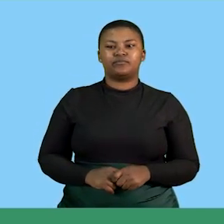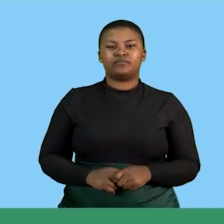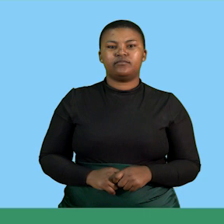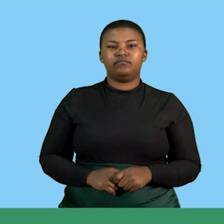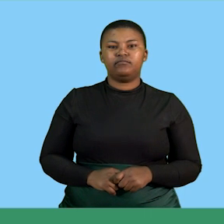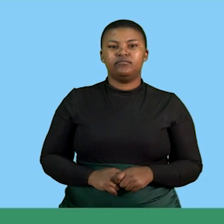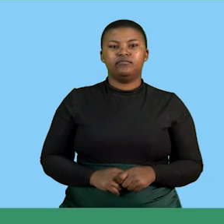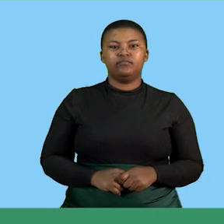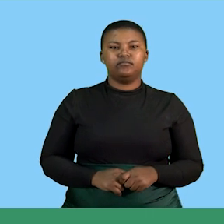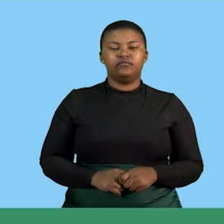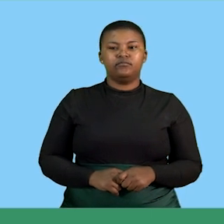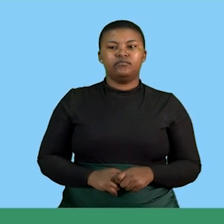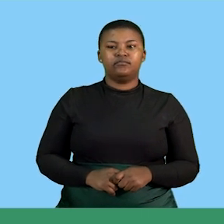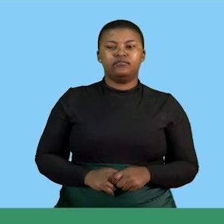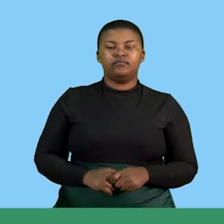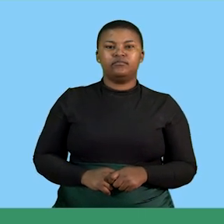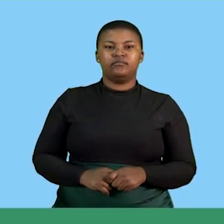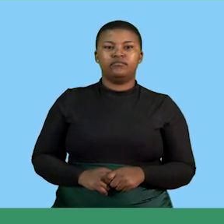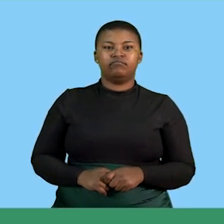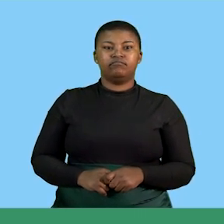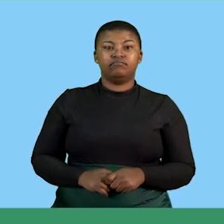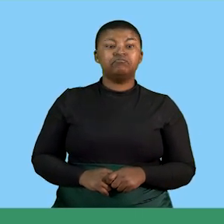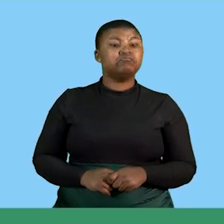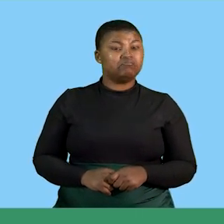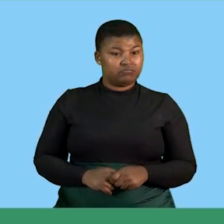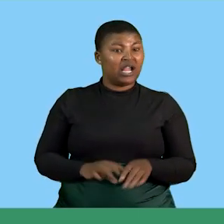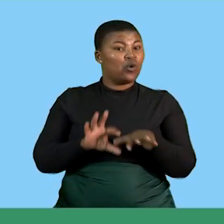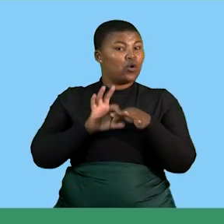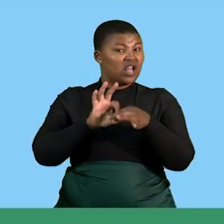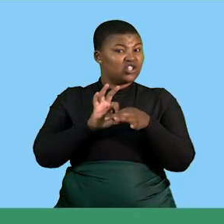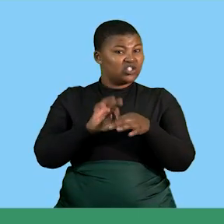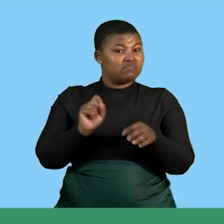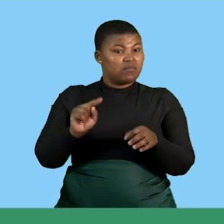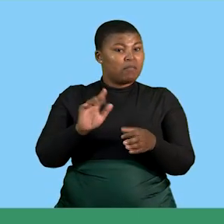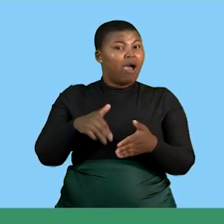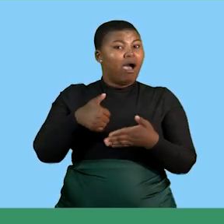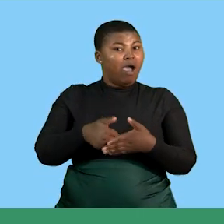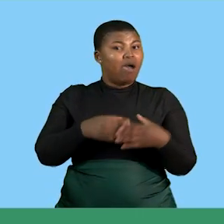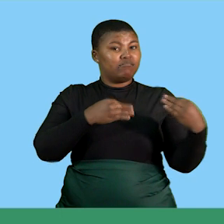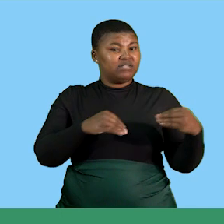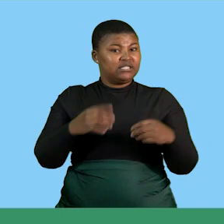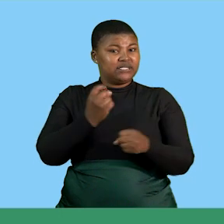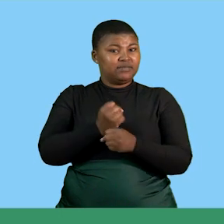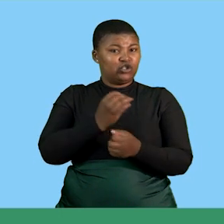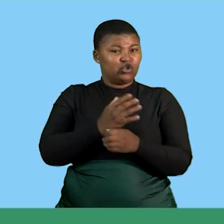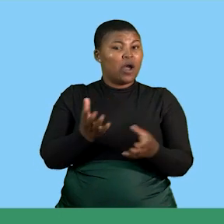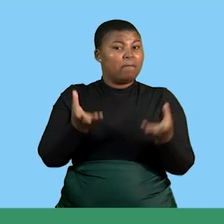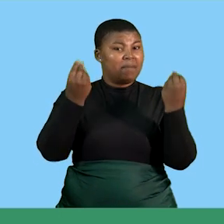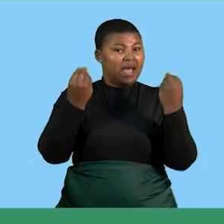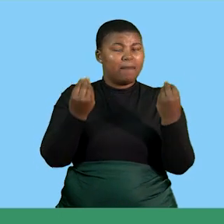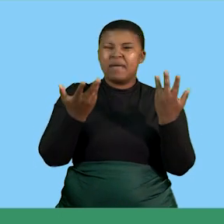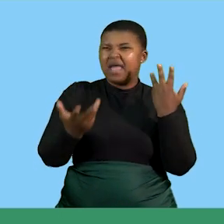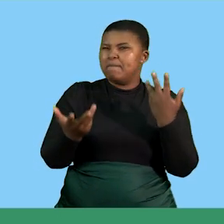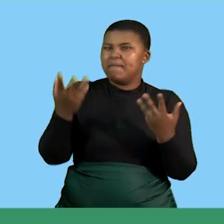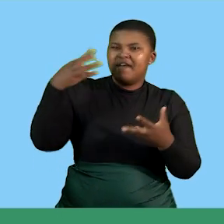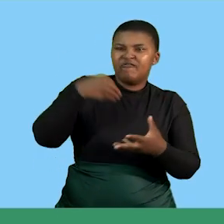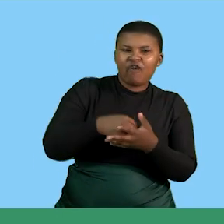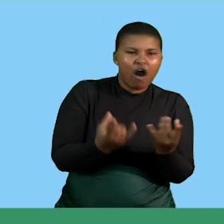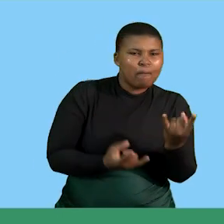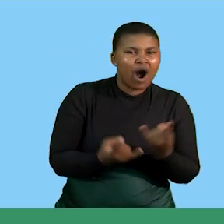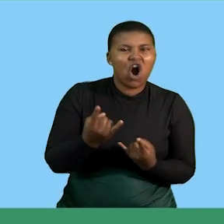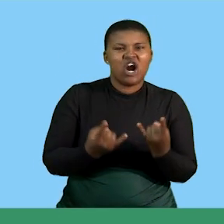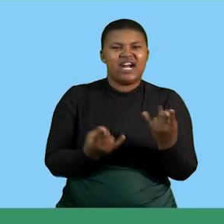McDonald's and Disney or Pixar, whatever the company is that's relevant, and they work together for a specific project.